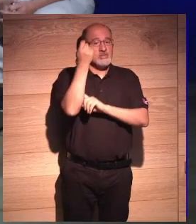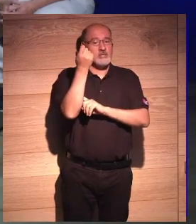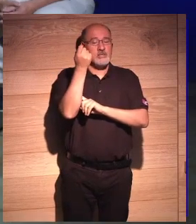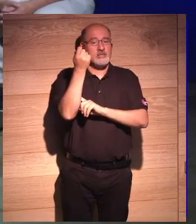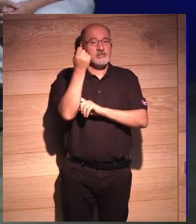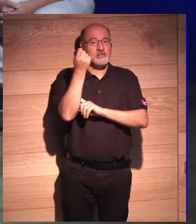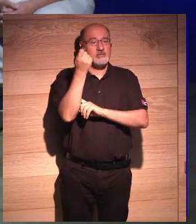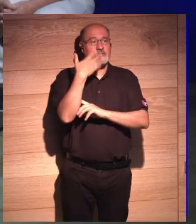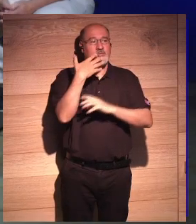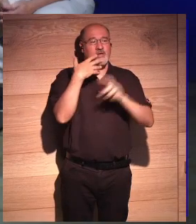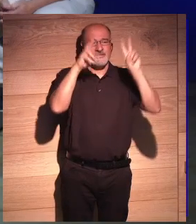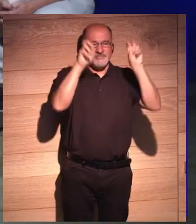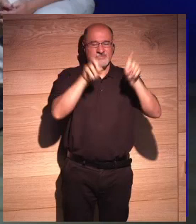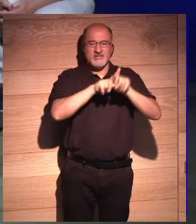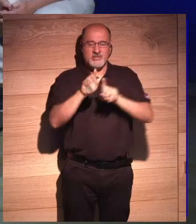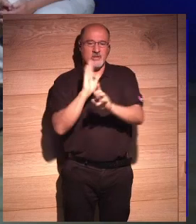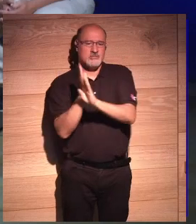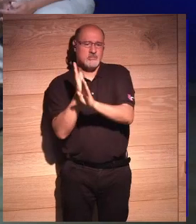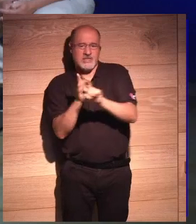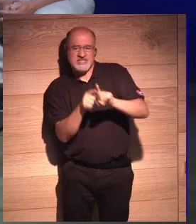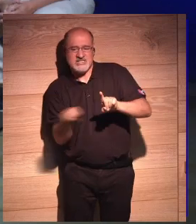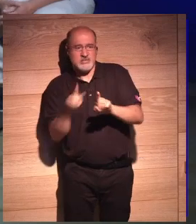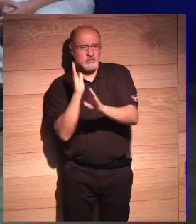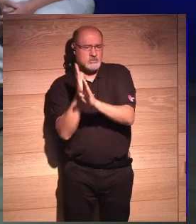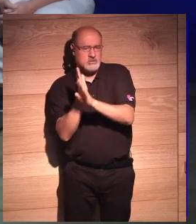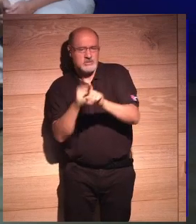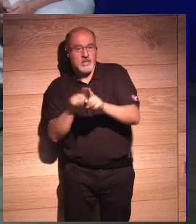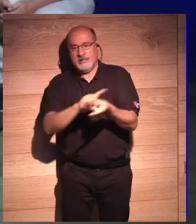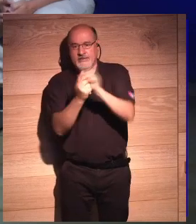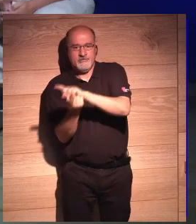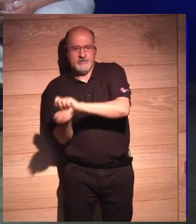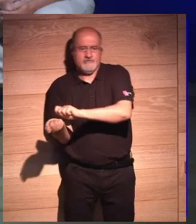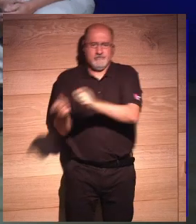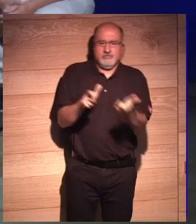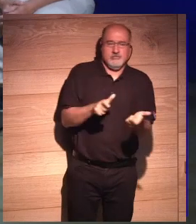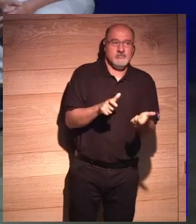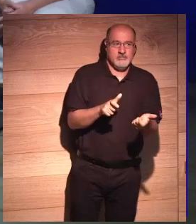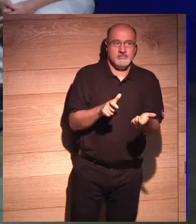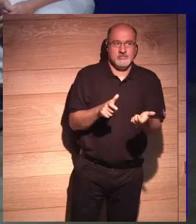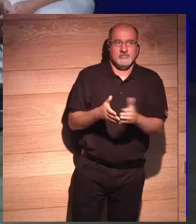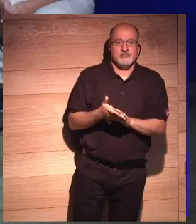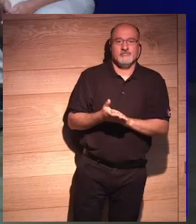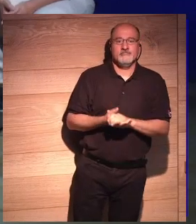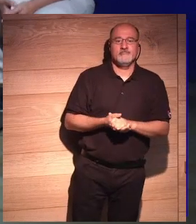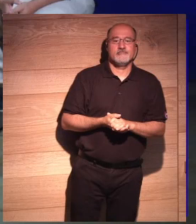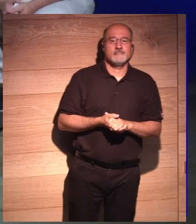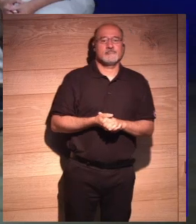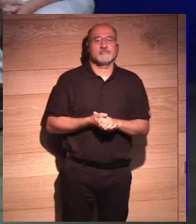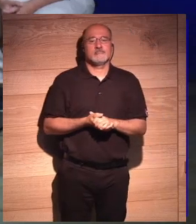experiences where you've been able to change biases. This is what Veronica was answering to.